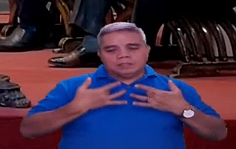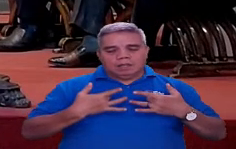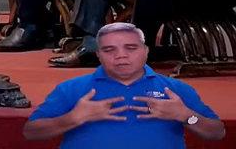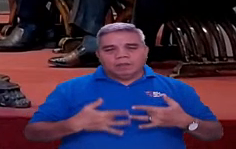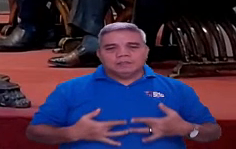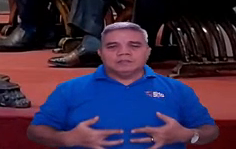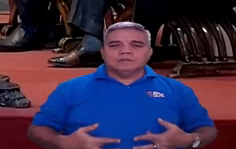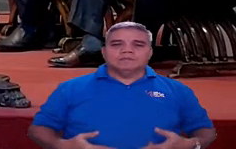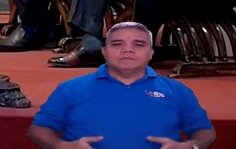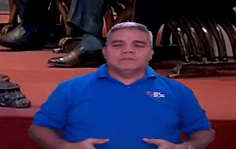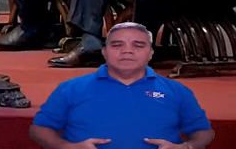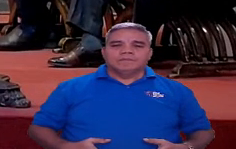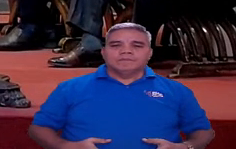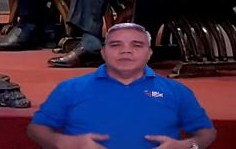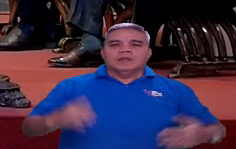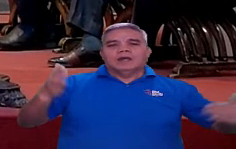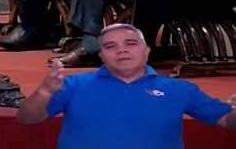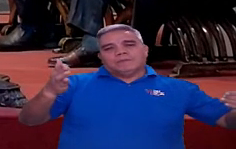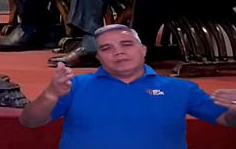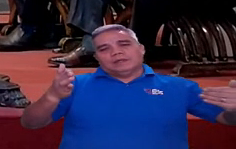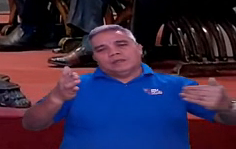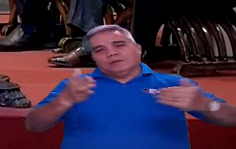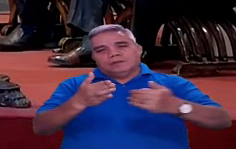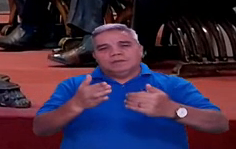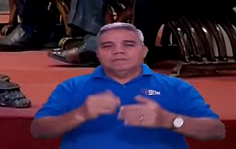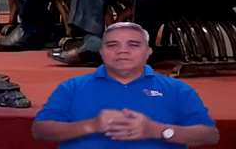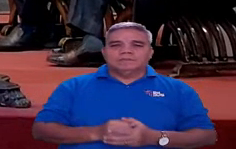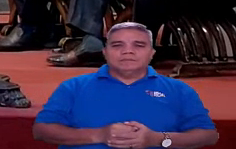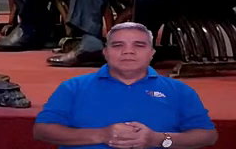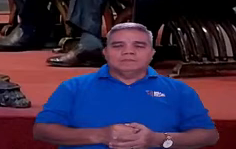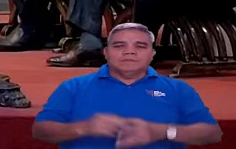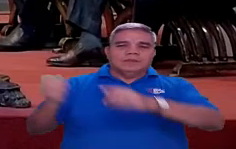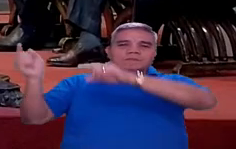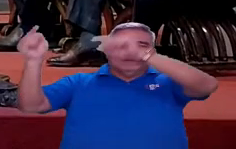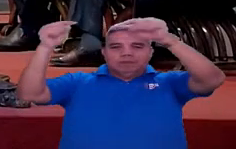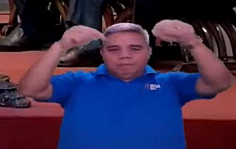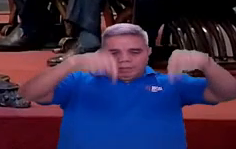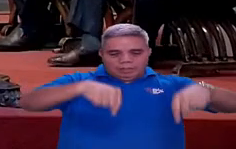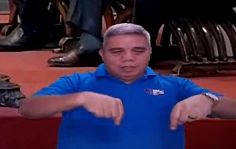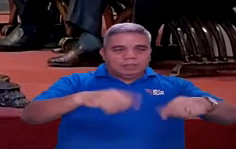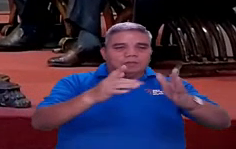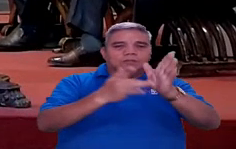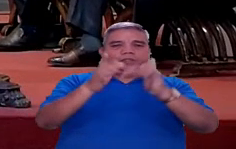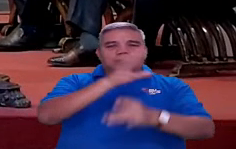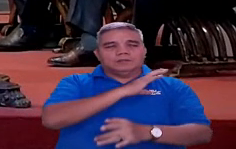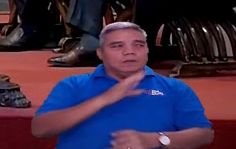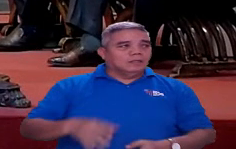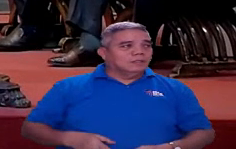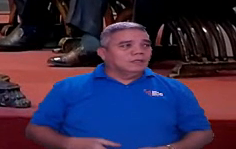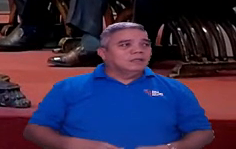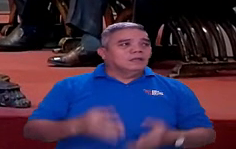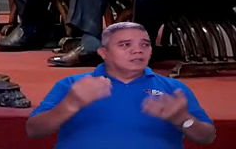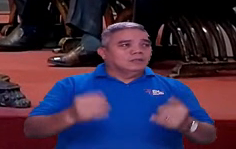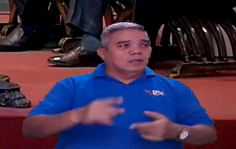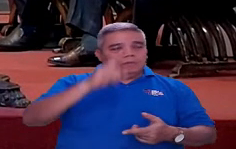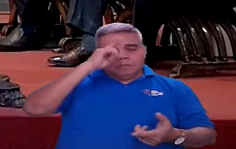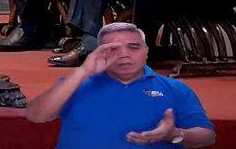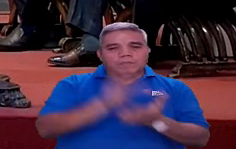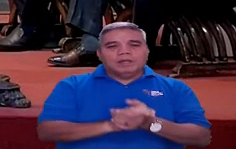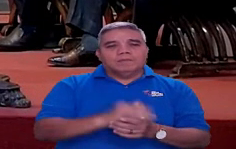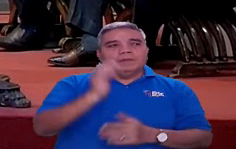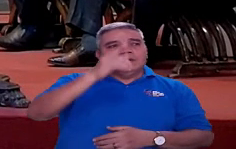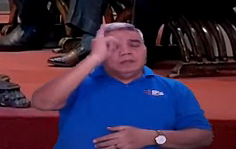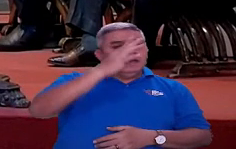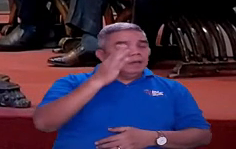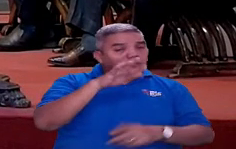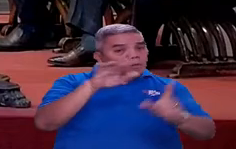ma-discourage. Hapit na gyud ang pagbalik sa atong Ginoo. That is why I believe God is